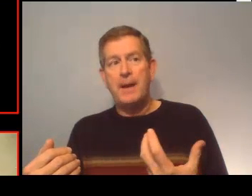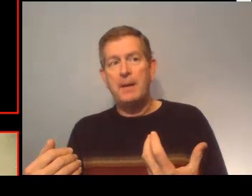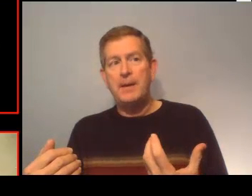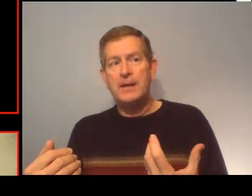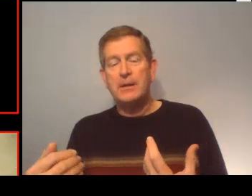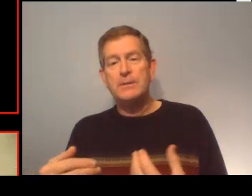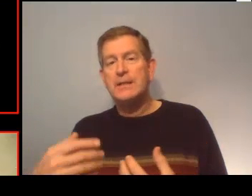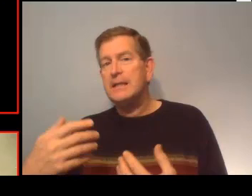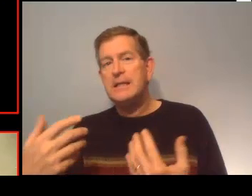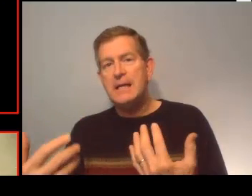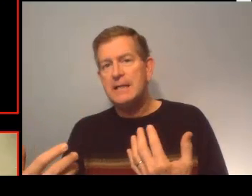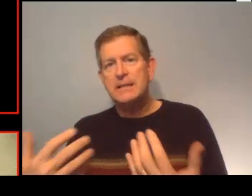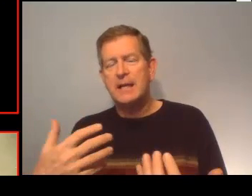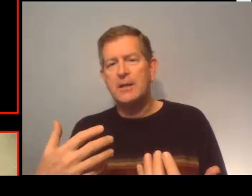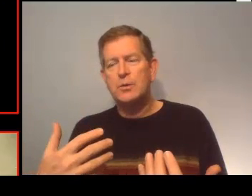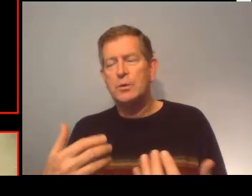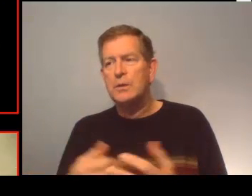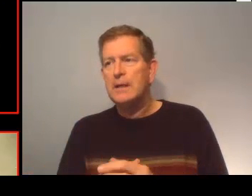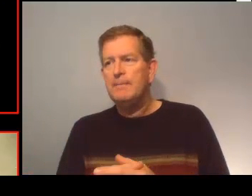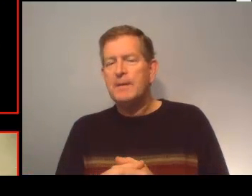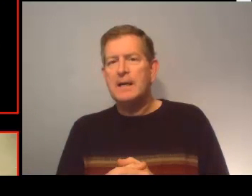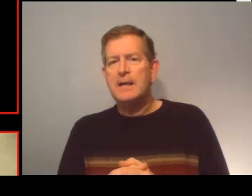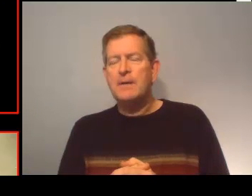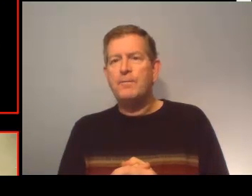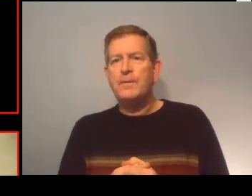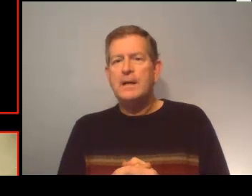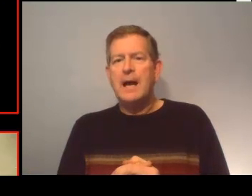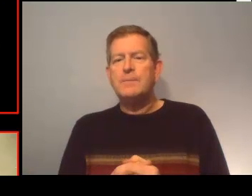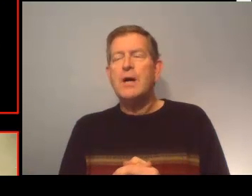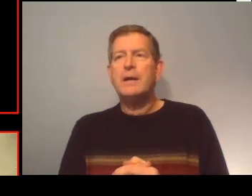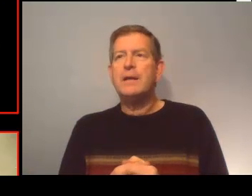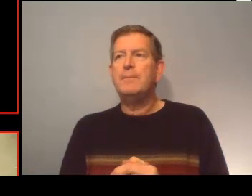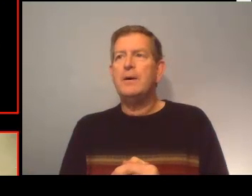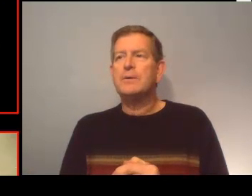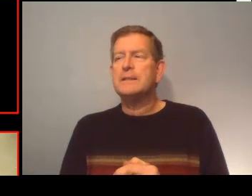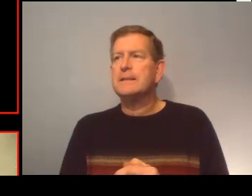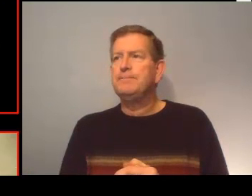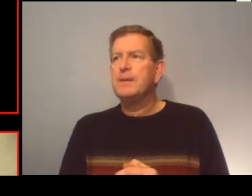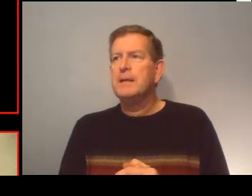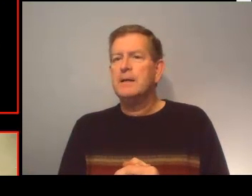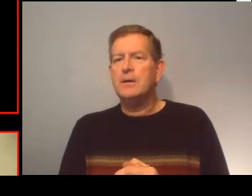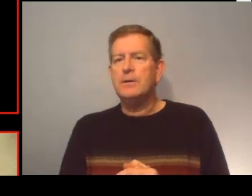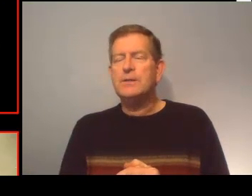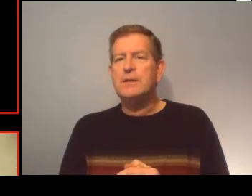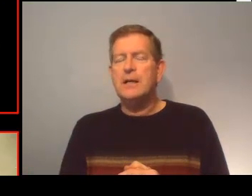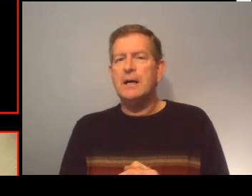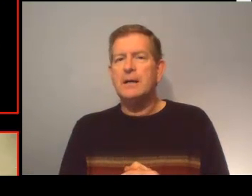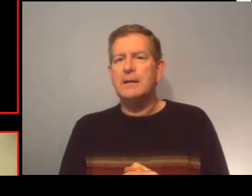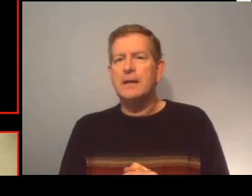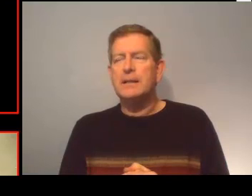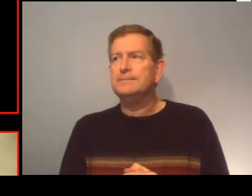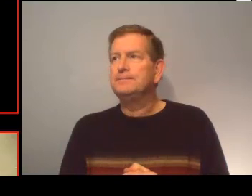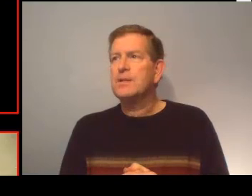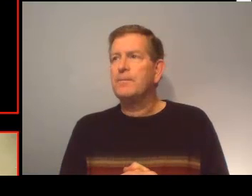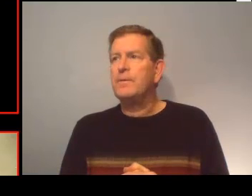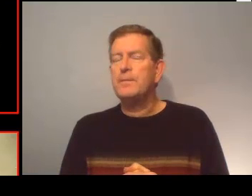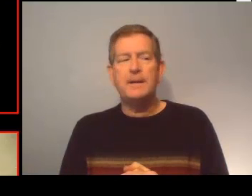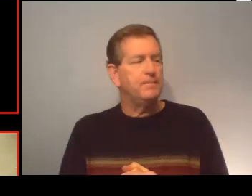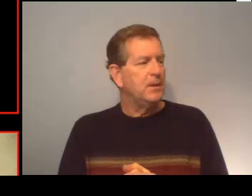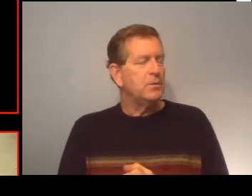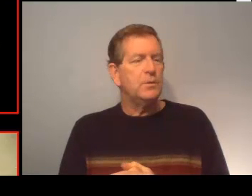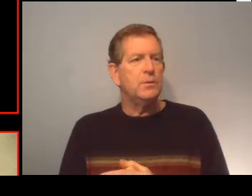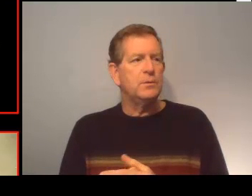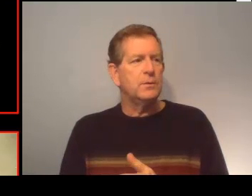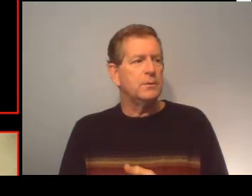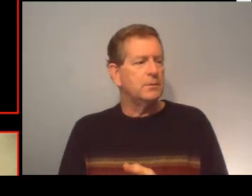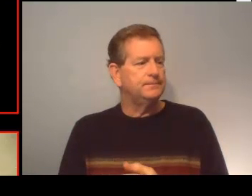some backpacks, I would say des sacs à dos. If I'm talking about, let's see, something feminine,